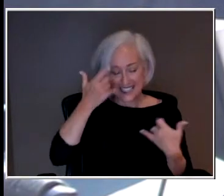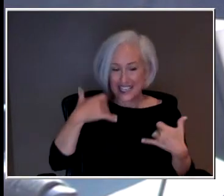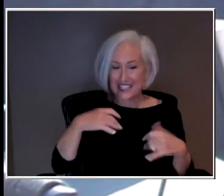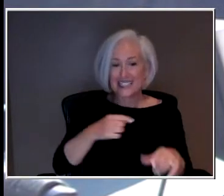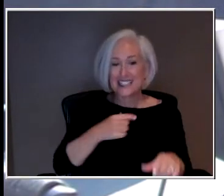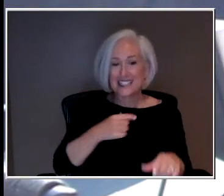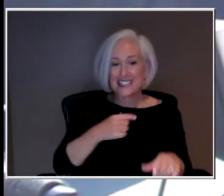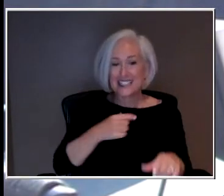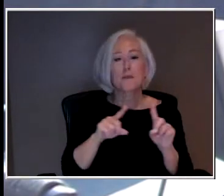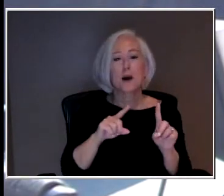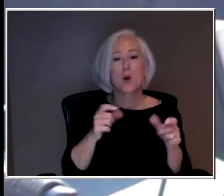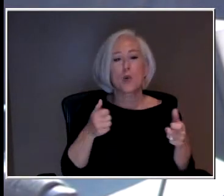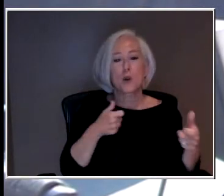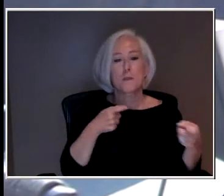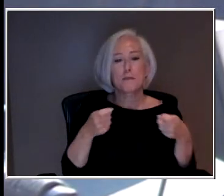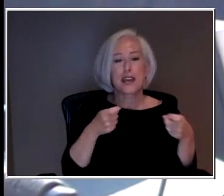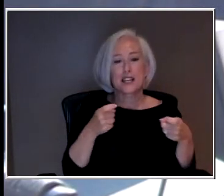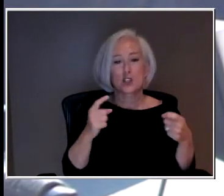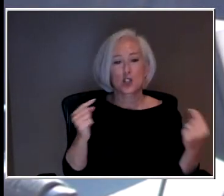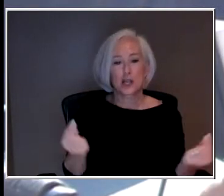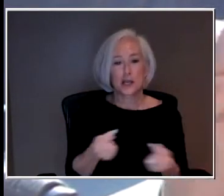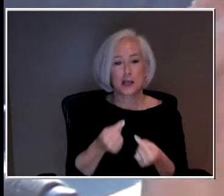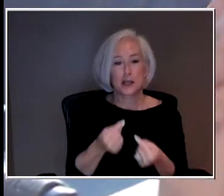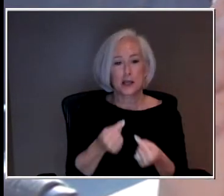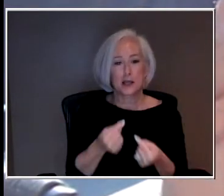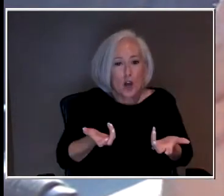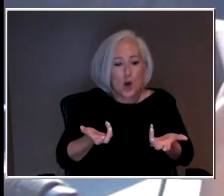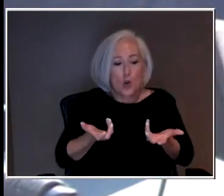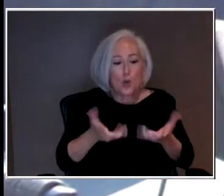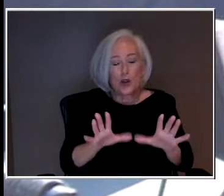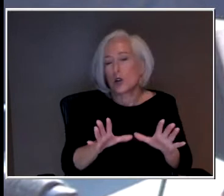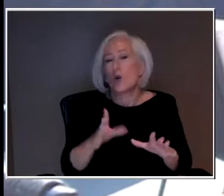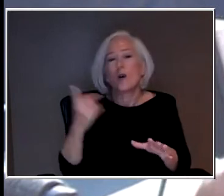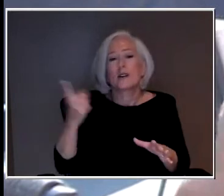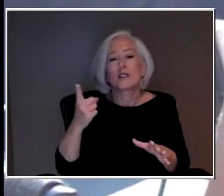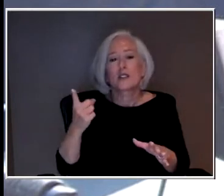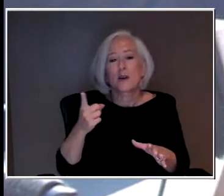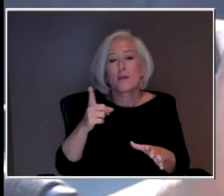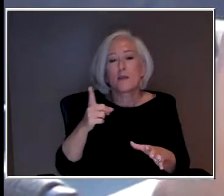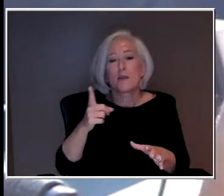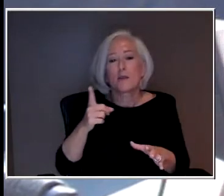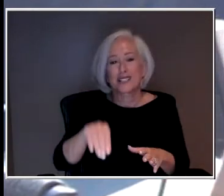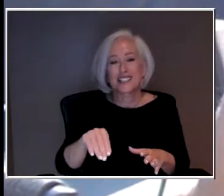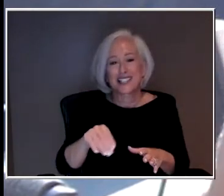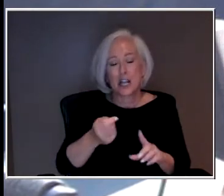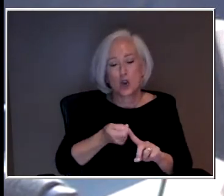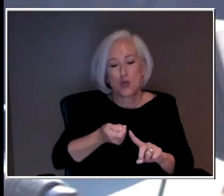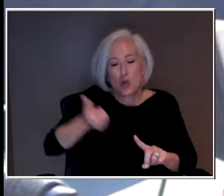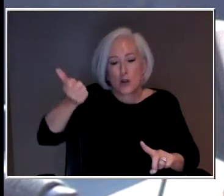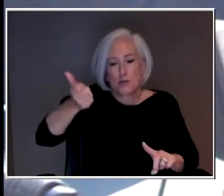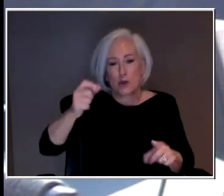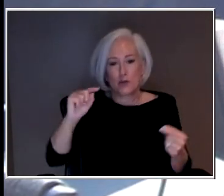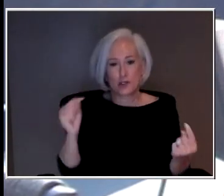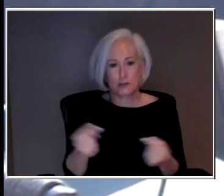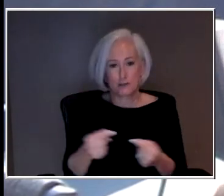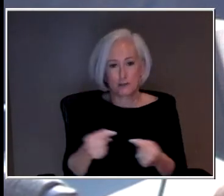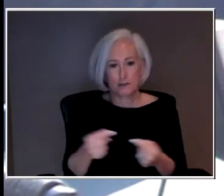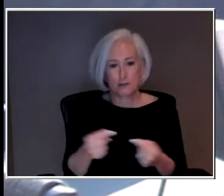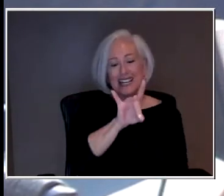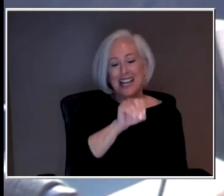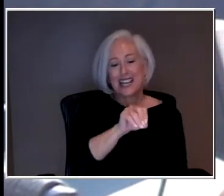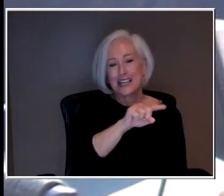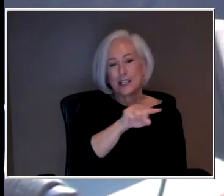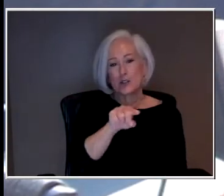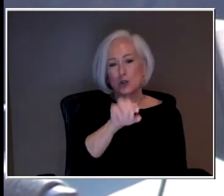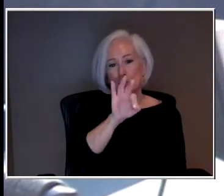pain. But that's why, we really don't want a stimulator that takes 100% of the pain away. I like the sweet spot of 80 to 90% reduction because